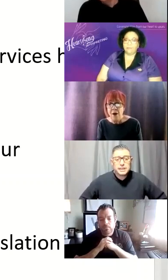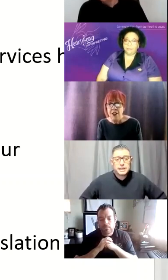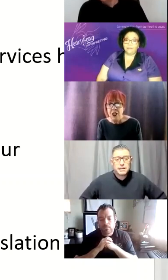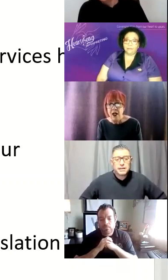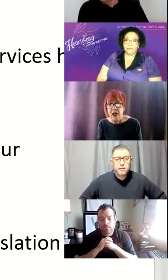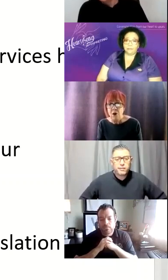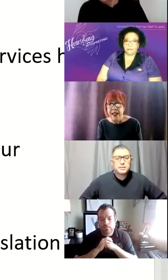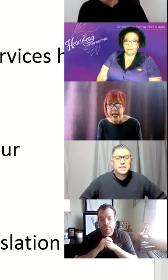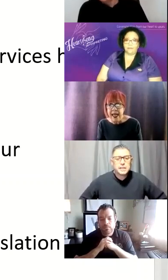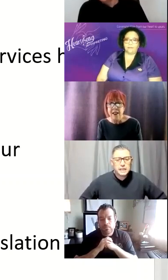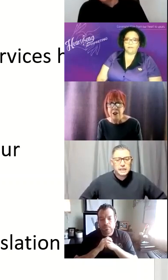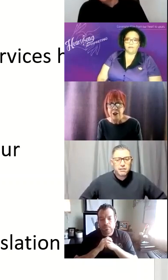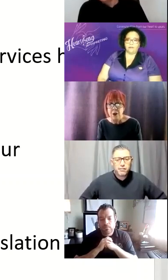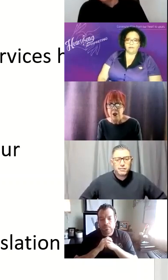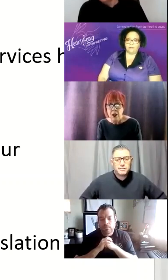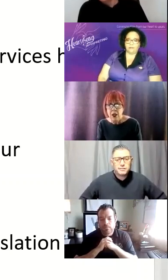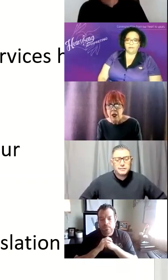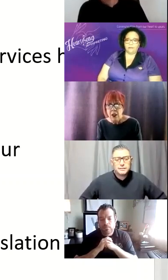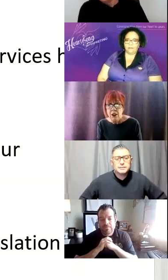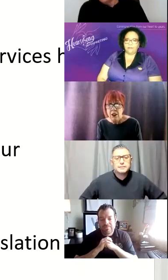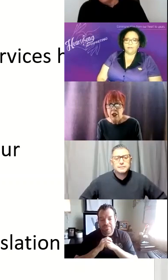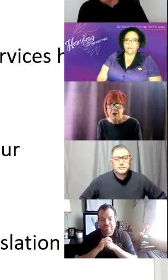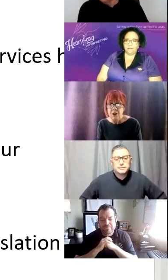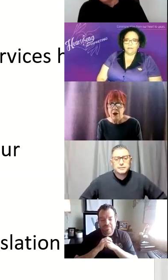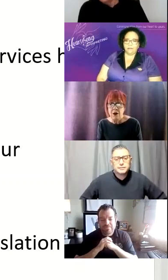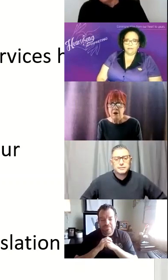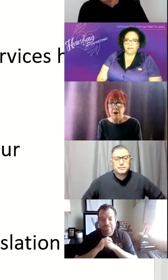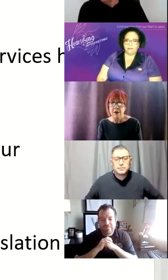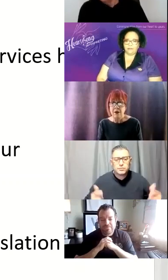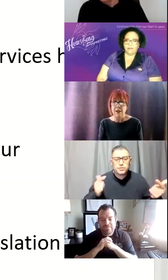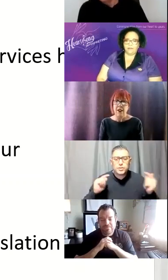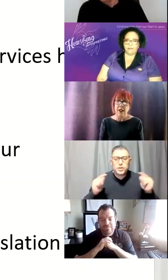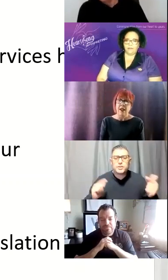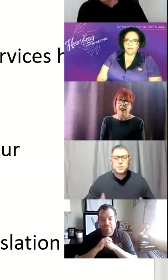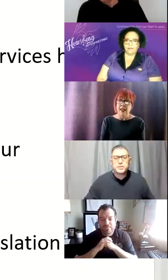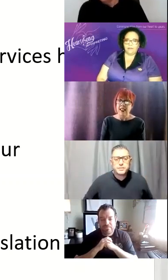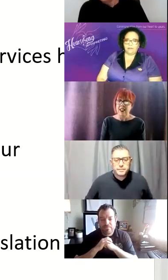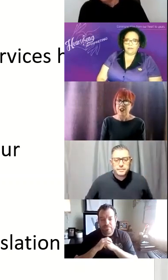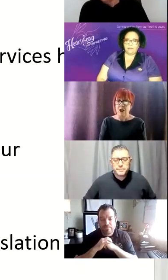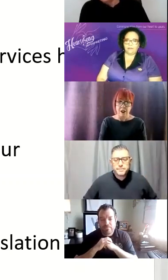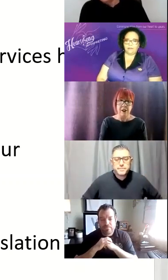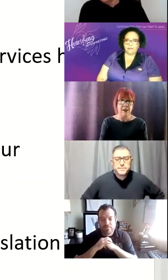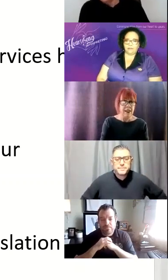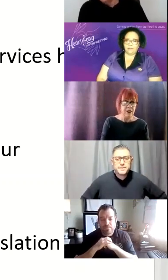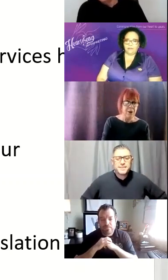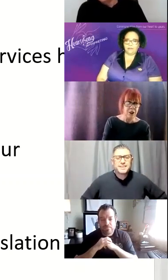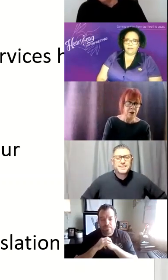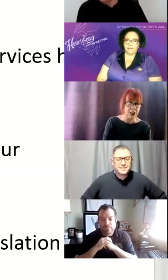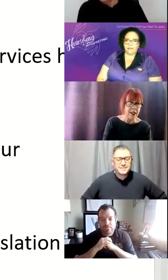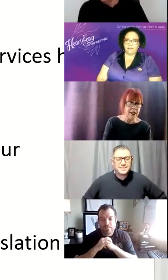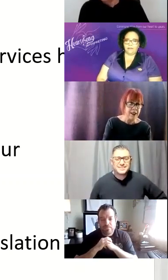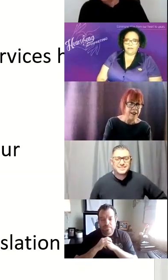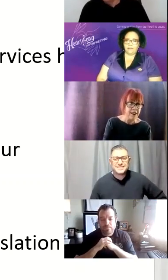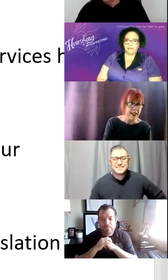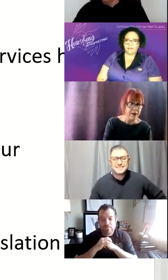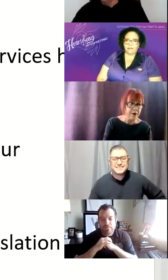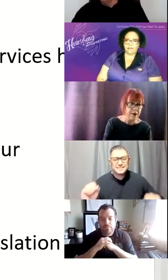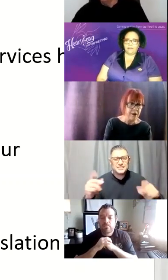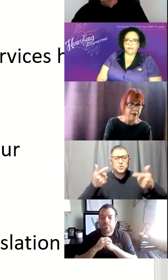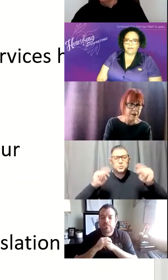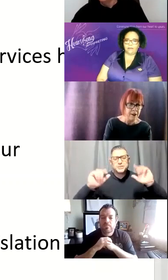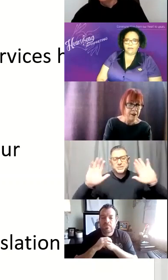how much we can do, you know, so. And switch. It's a struggle, interpreter switching. Thank